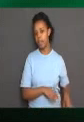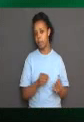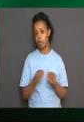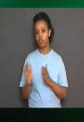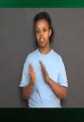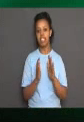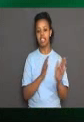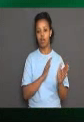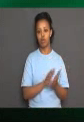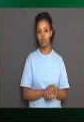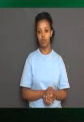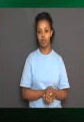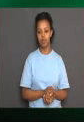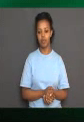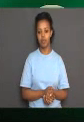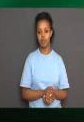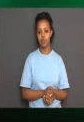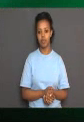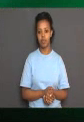Students, let's get ready.